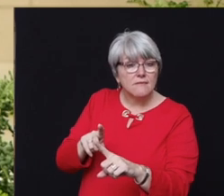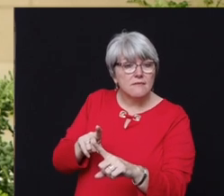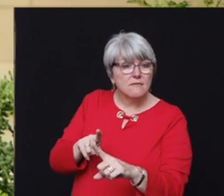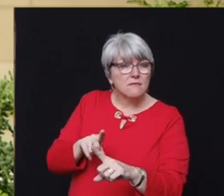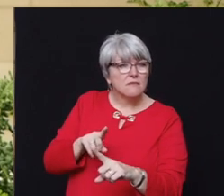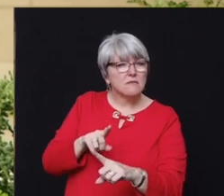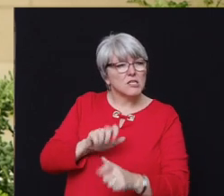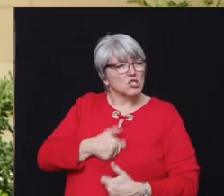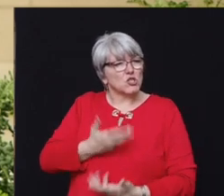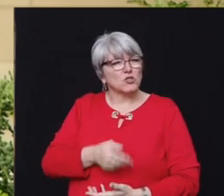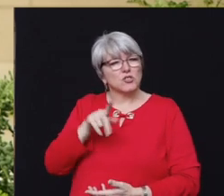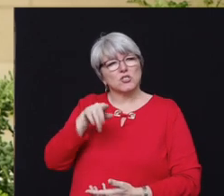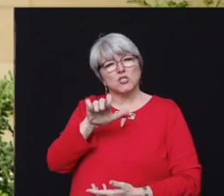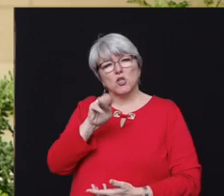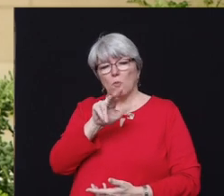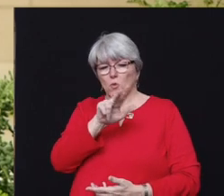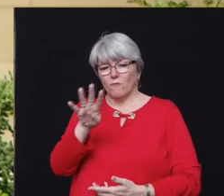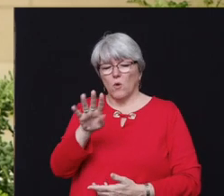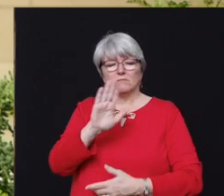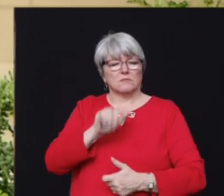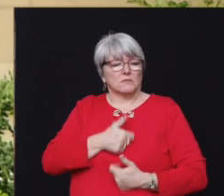Psalm 34 is a psalm of worship.